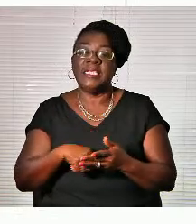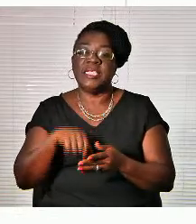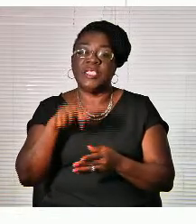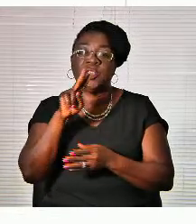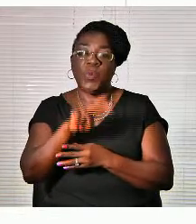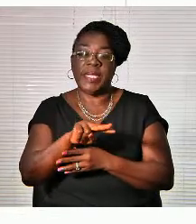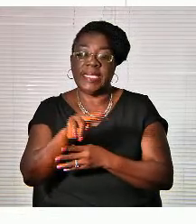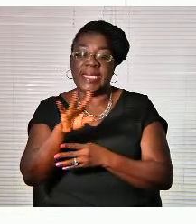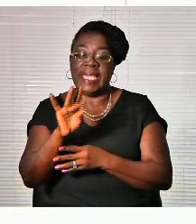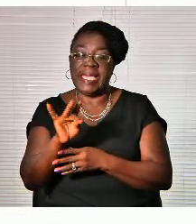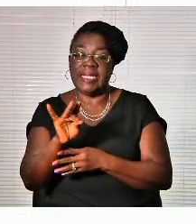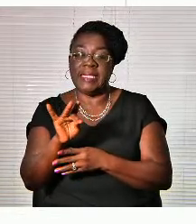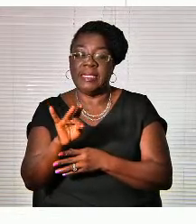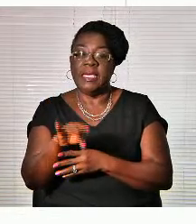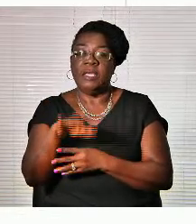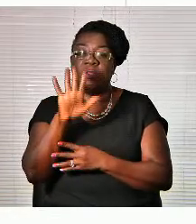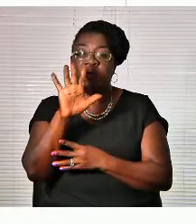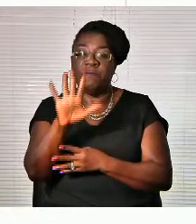is what